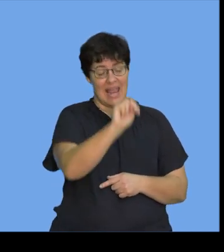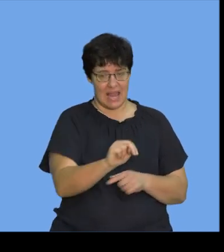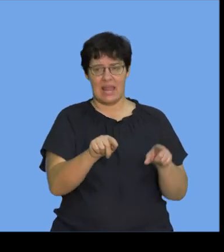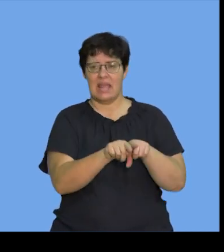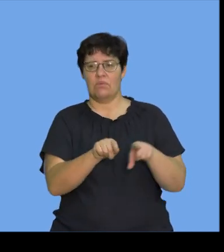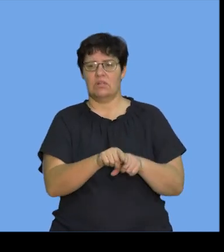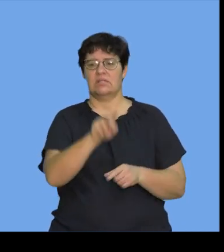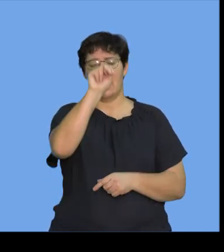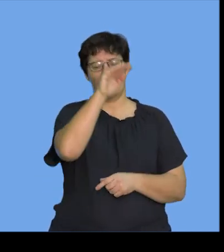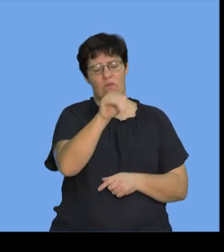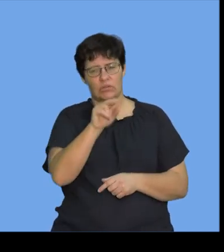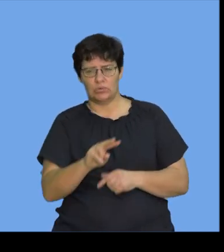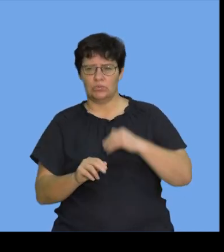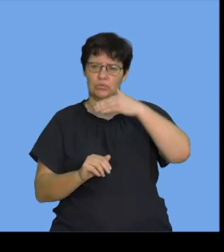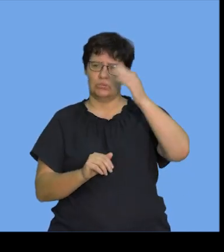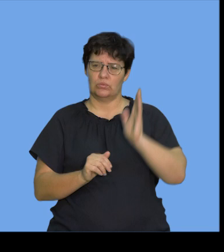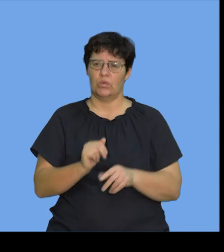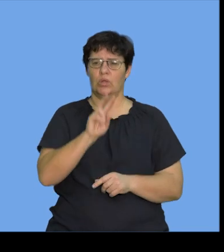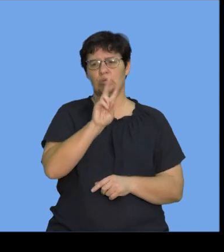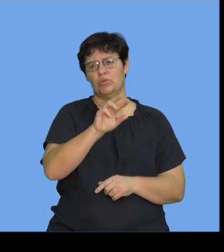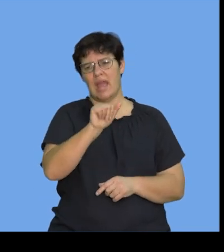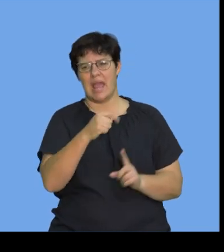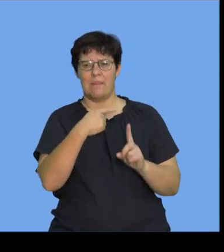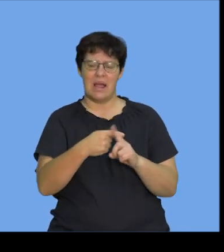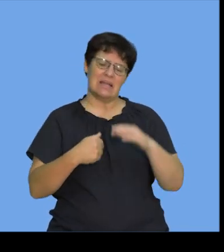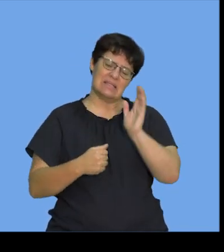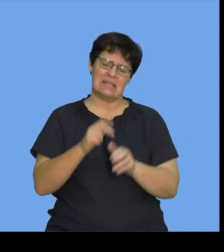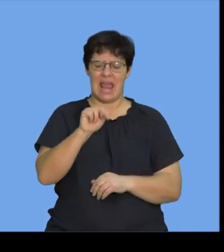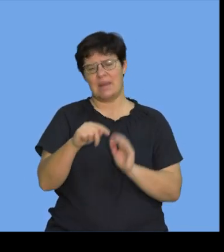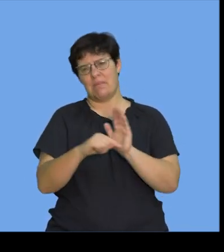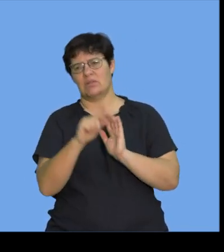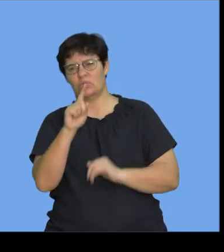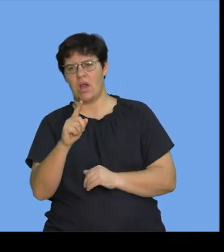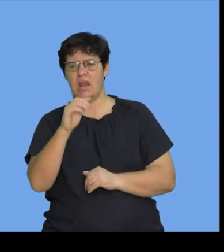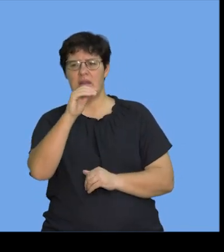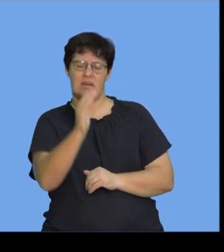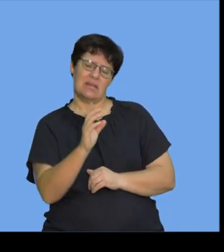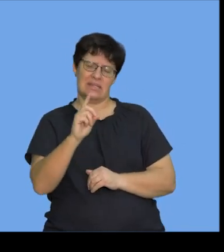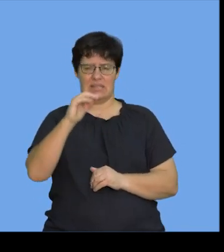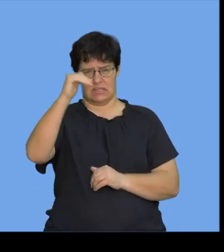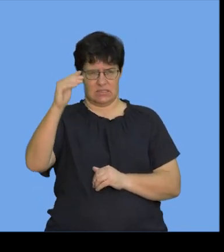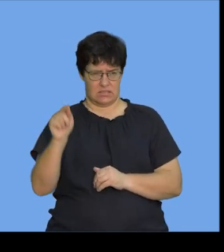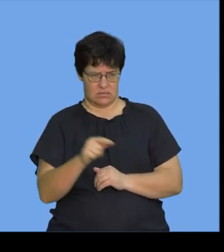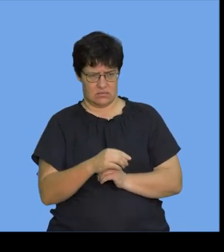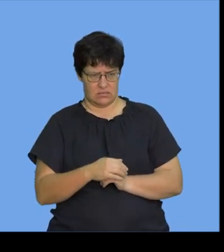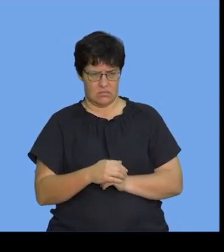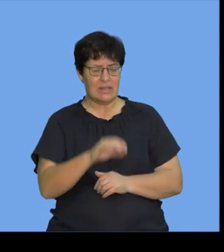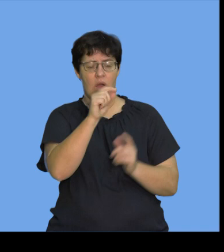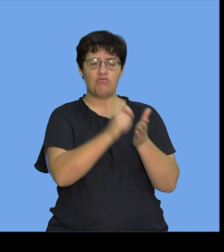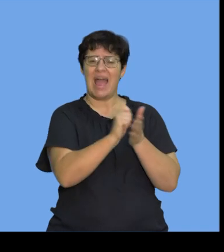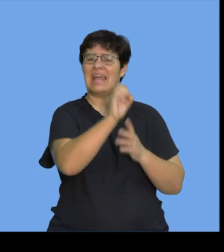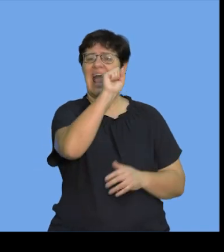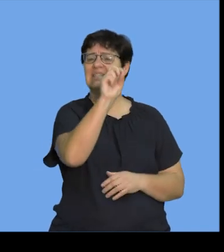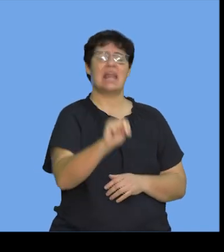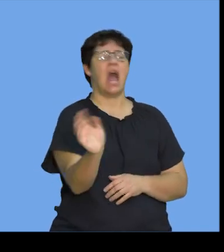into 2a plus n minus 1 multiplied by d. Obviously, you are not going to write it as Sn because you